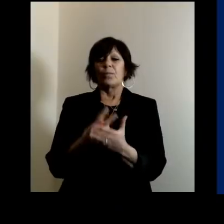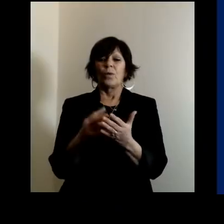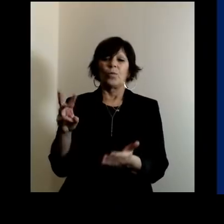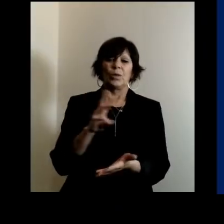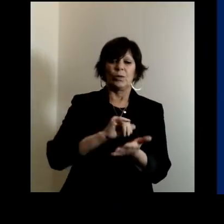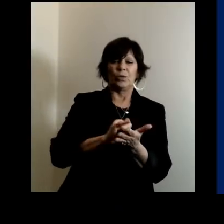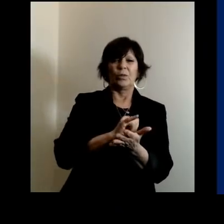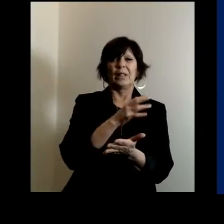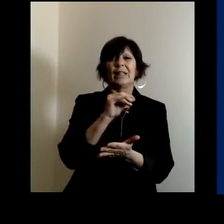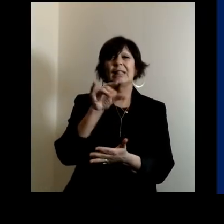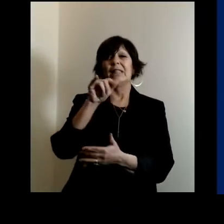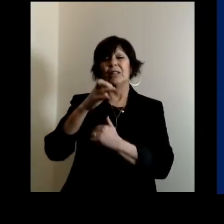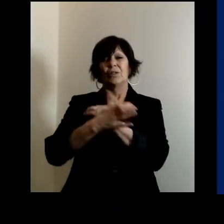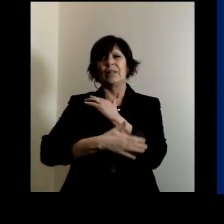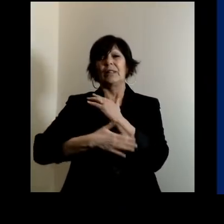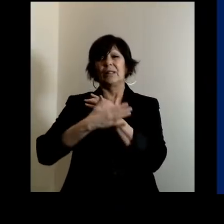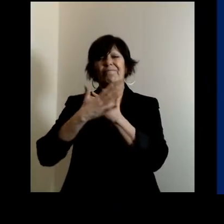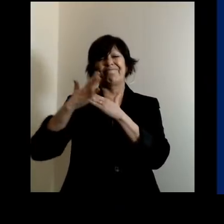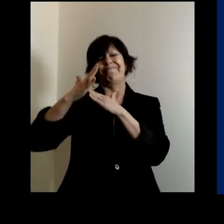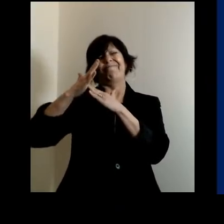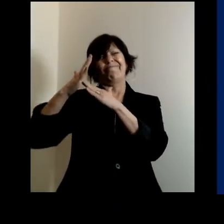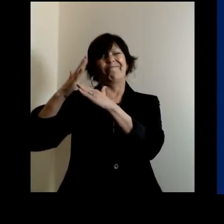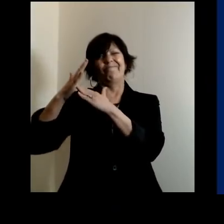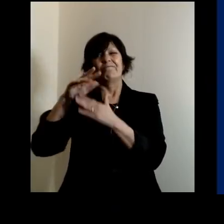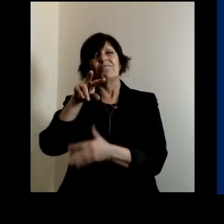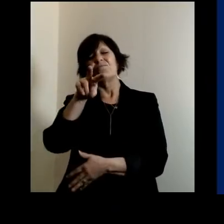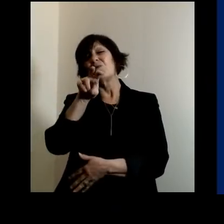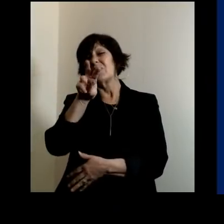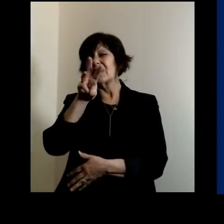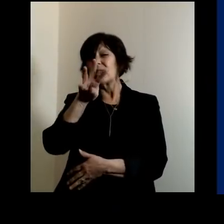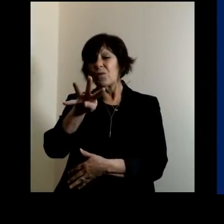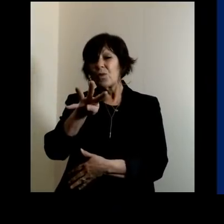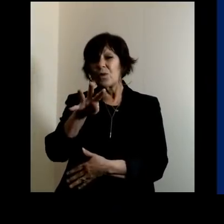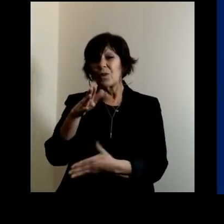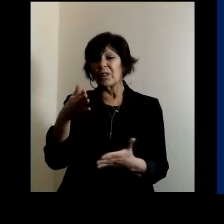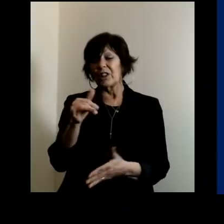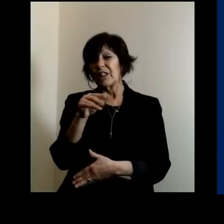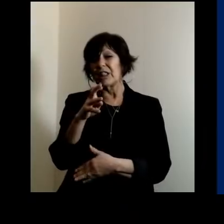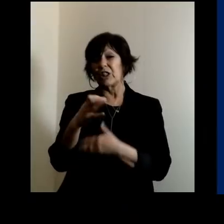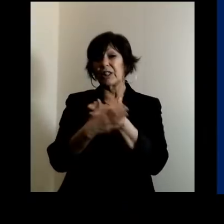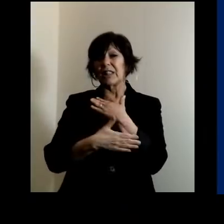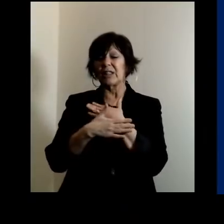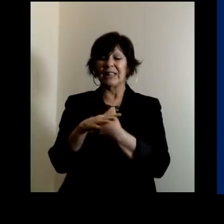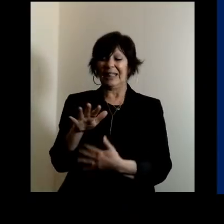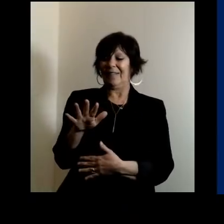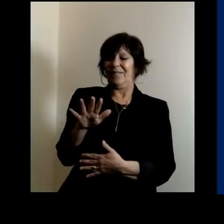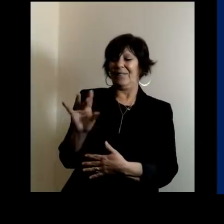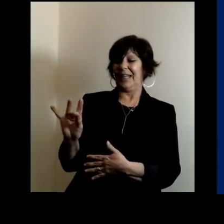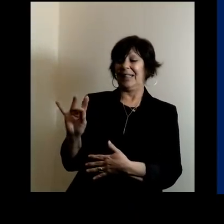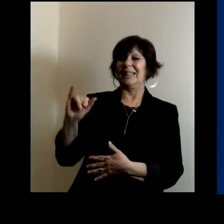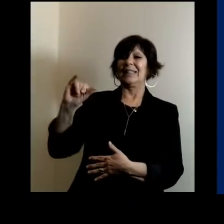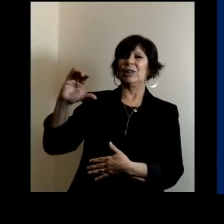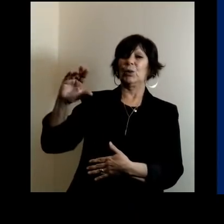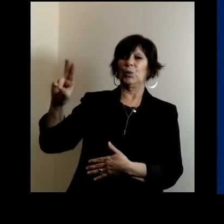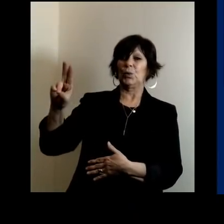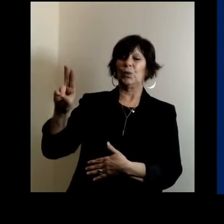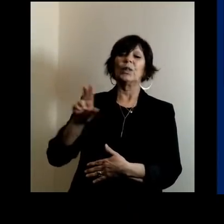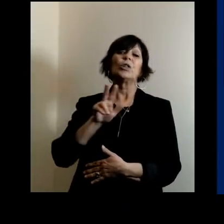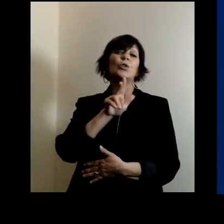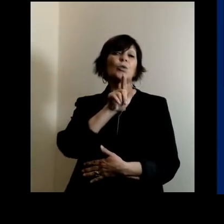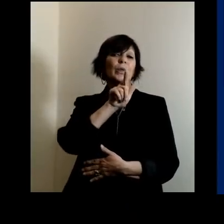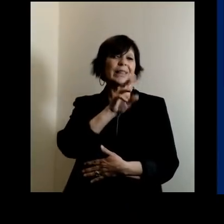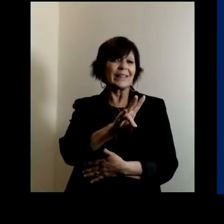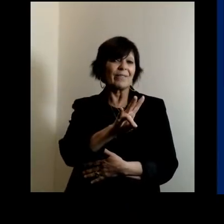County hospitals. Of the 264 patients in Erie County hospitals, 50 were in the ICU and 27 had an